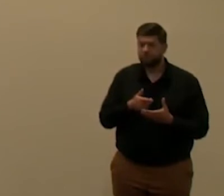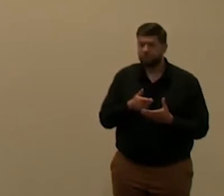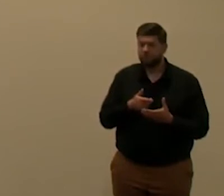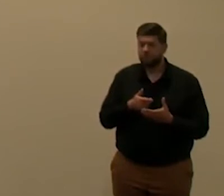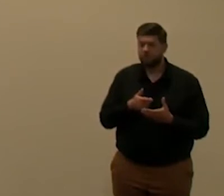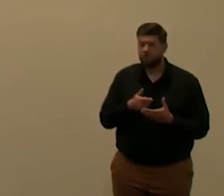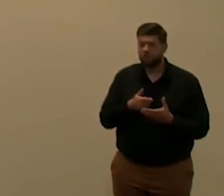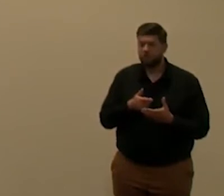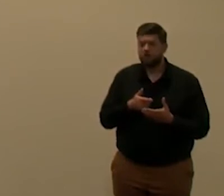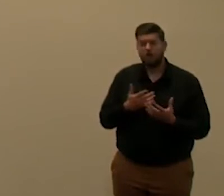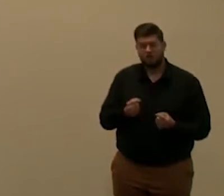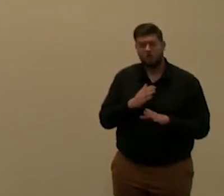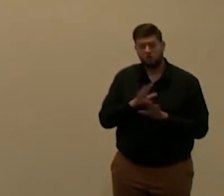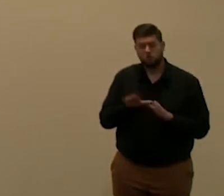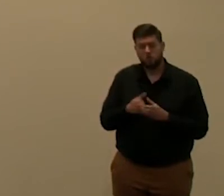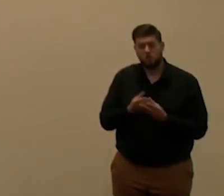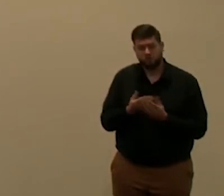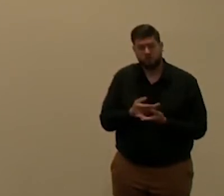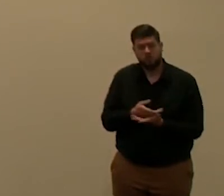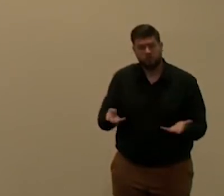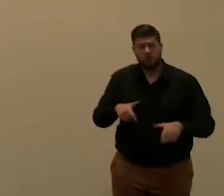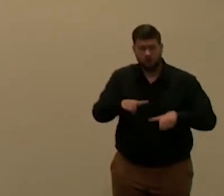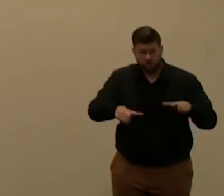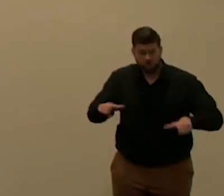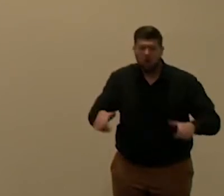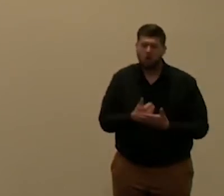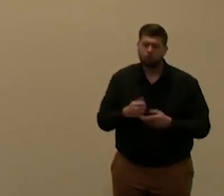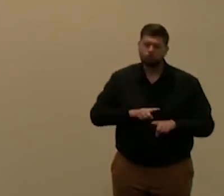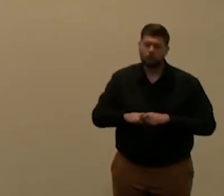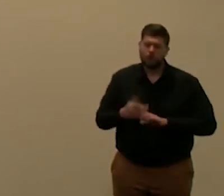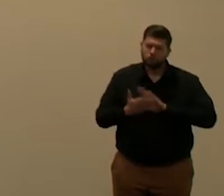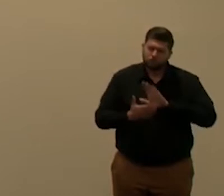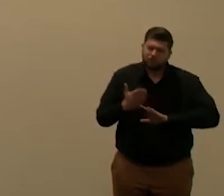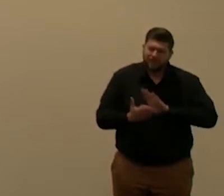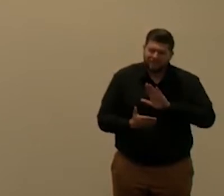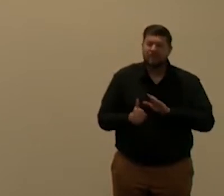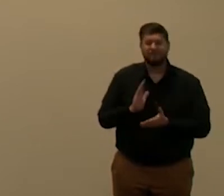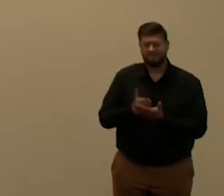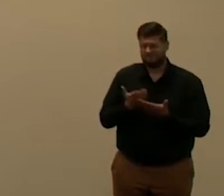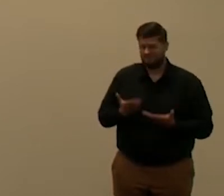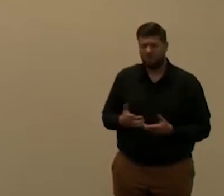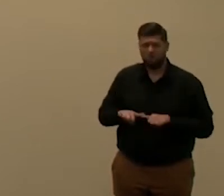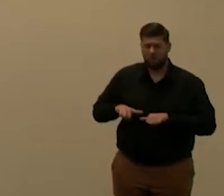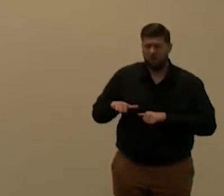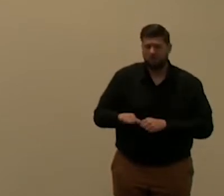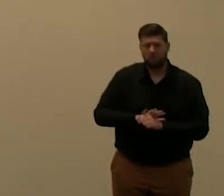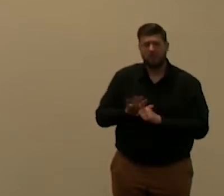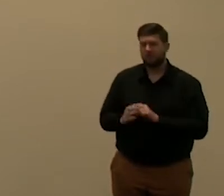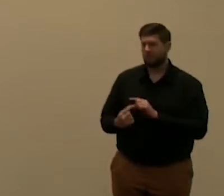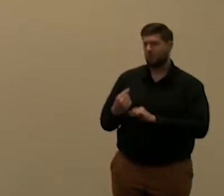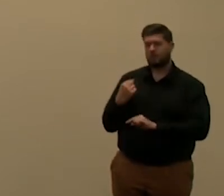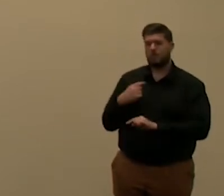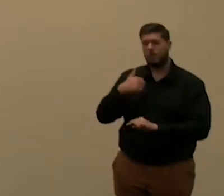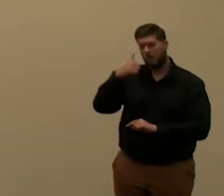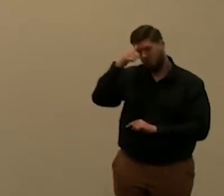I always try to do those in person. Definitely now, after the pandemic, I know we've got monkeypox